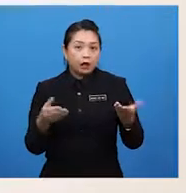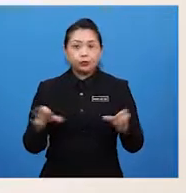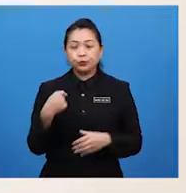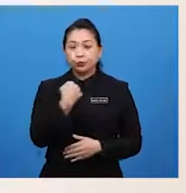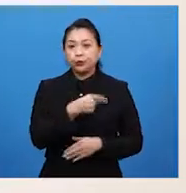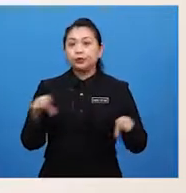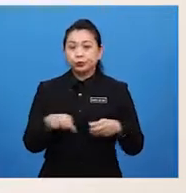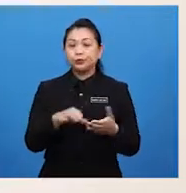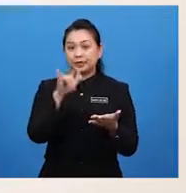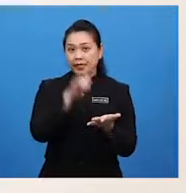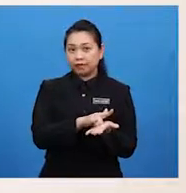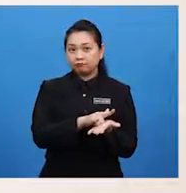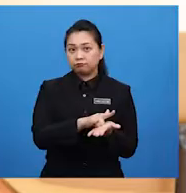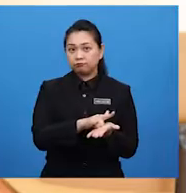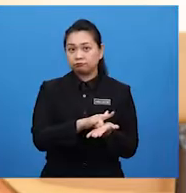that?